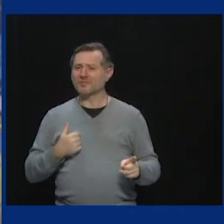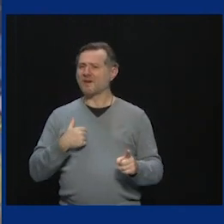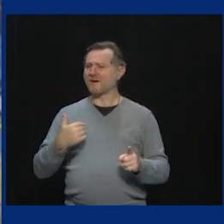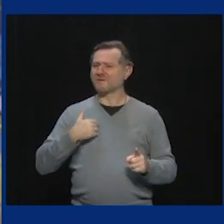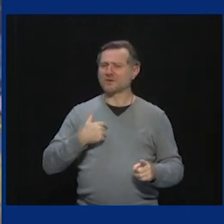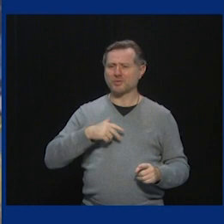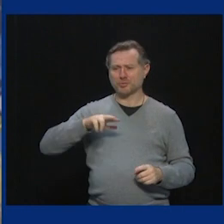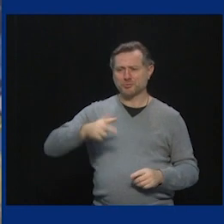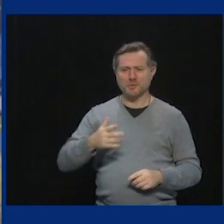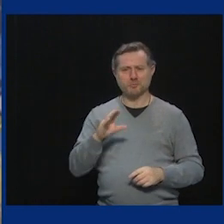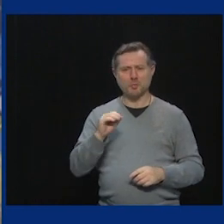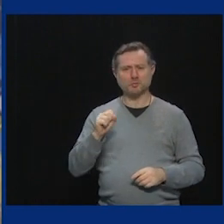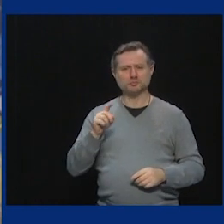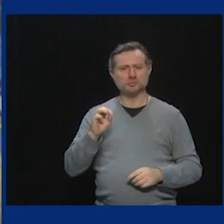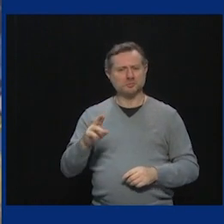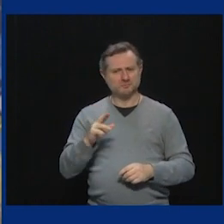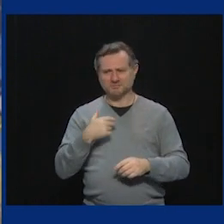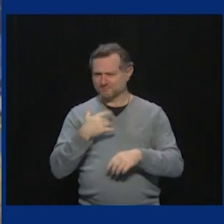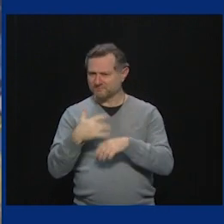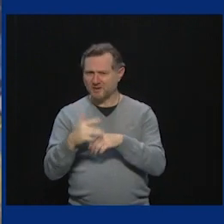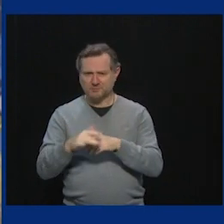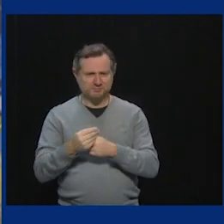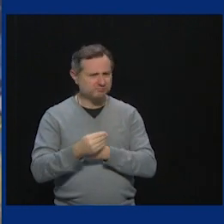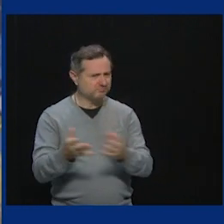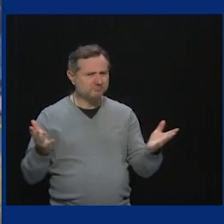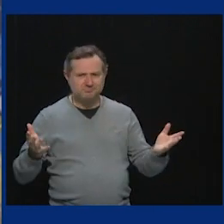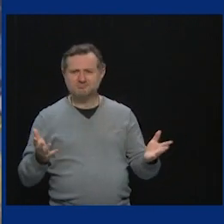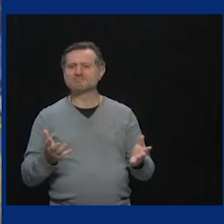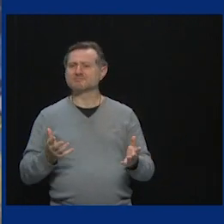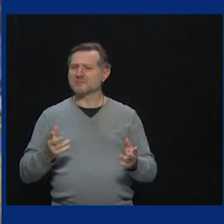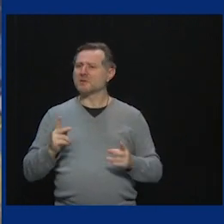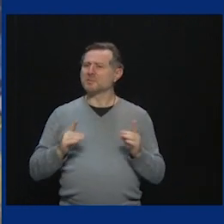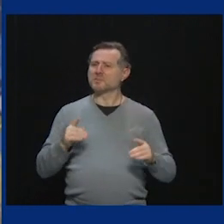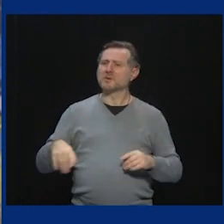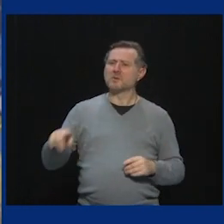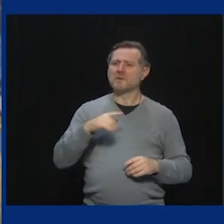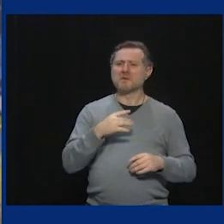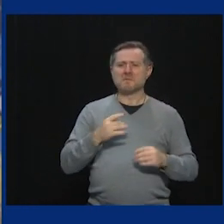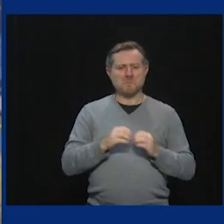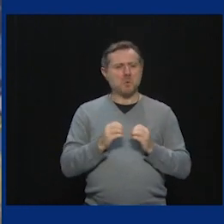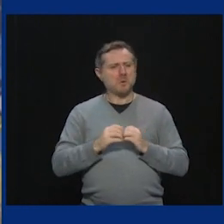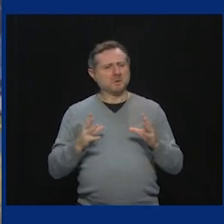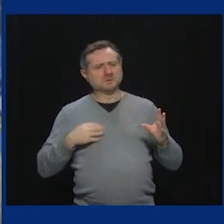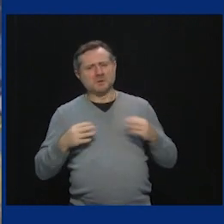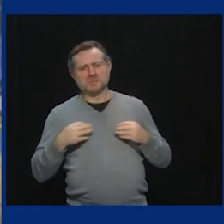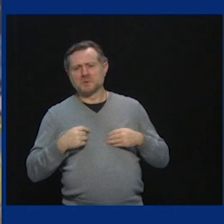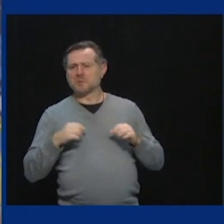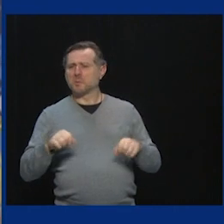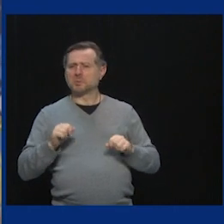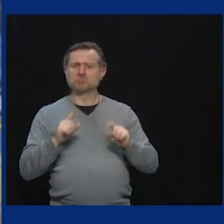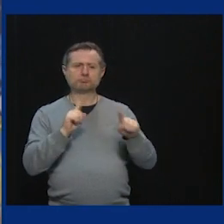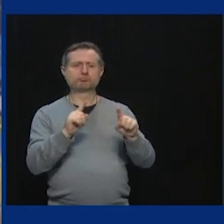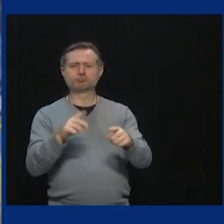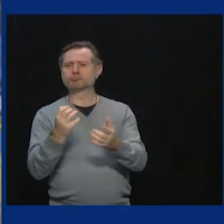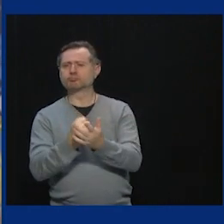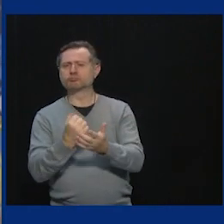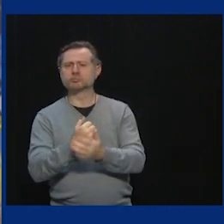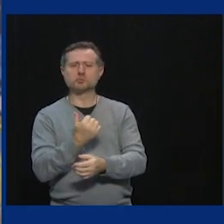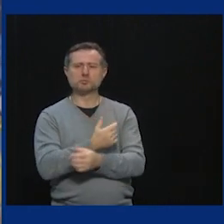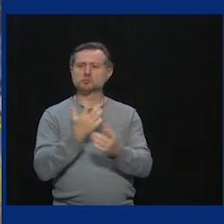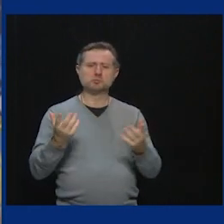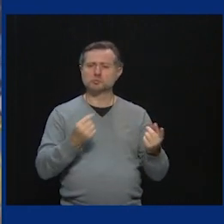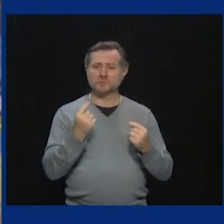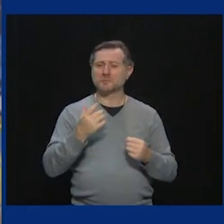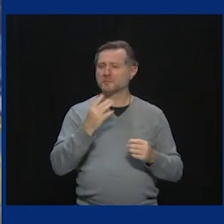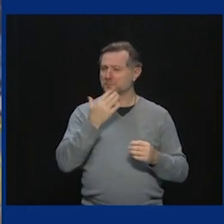more available testing, and there's just more of an acceptance of these in order to go places, we should be in a better place. But I will